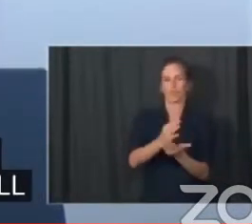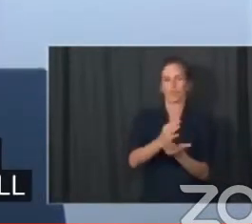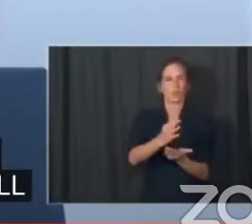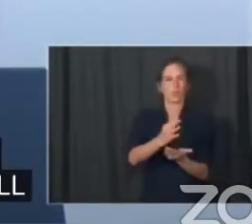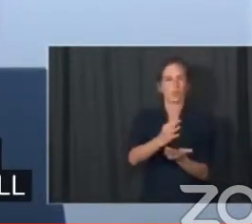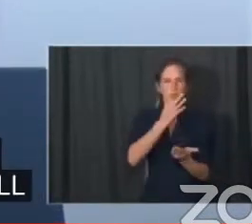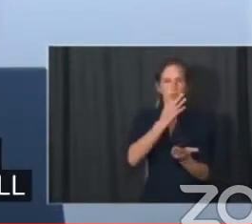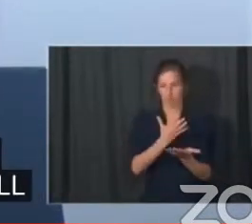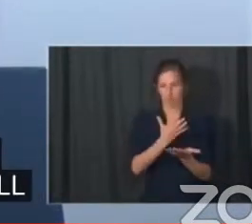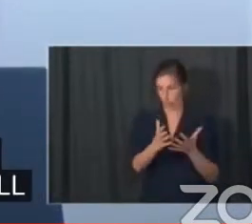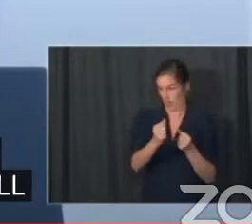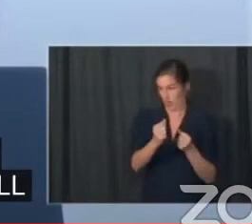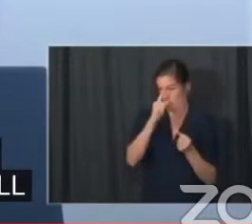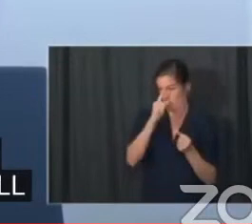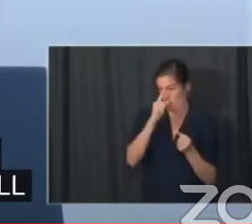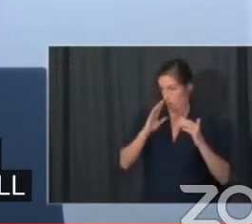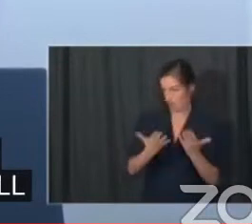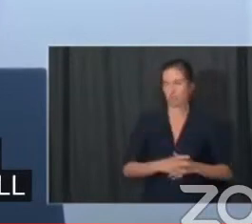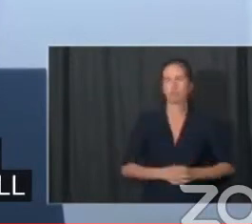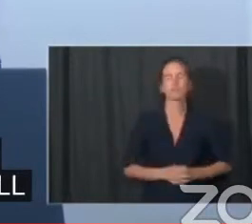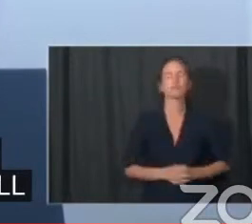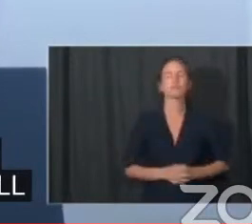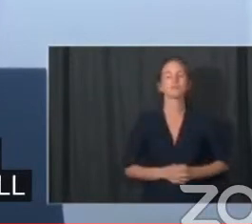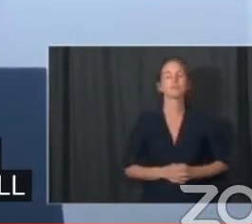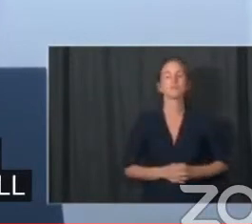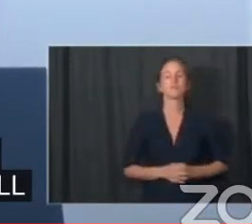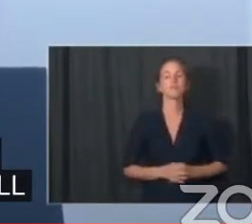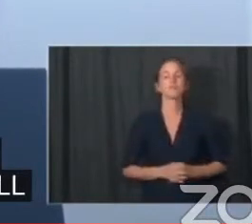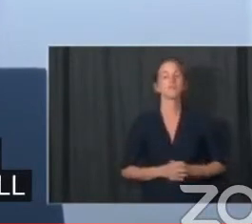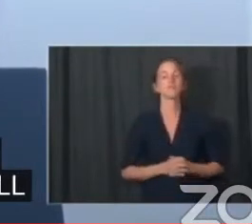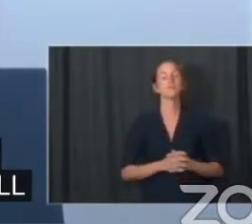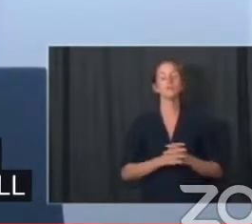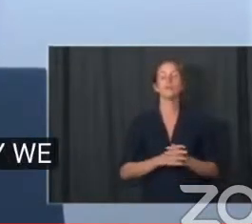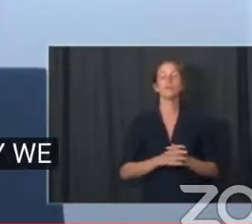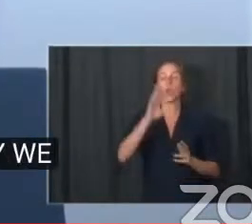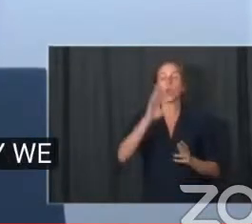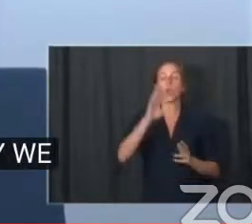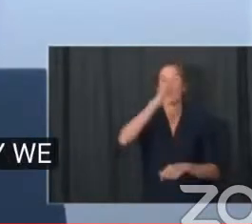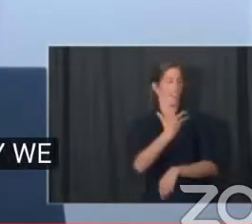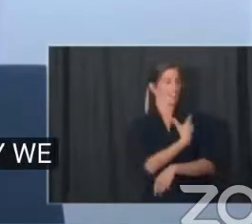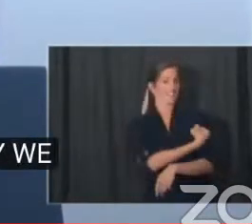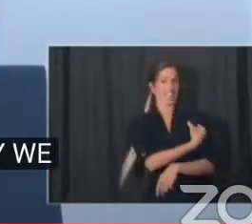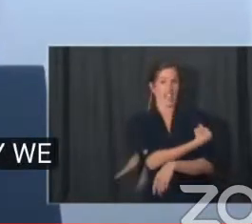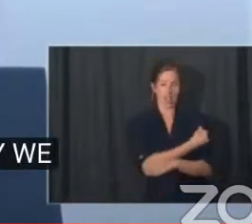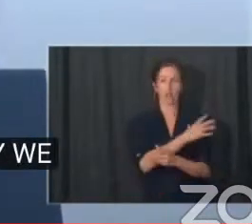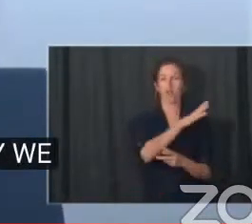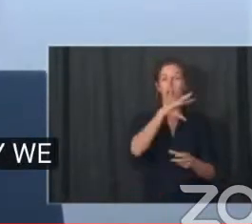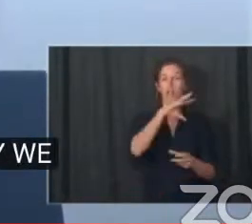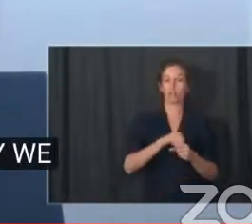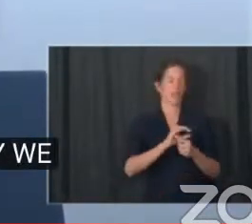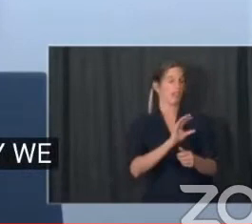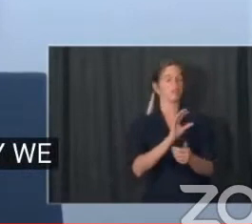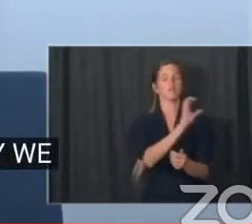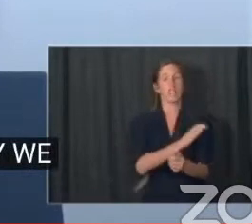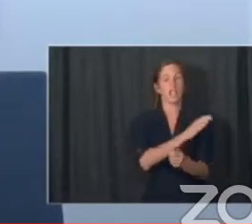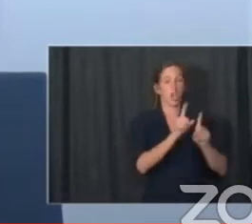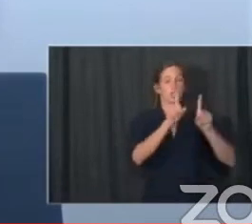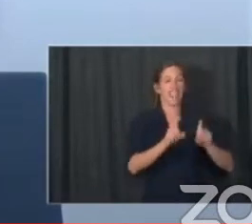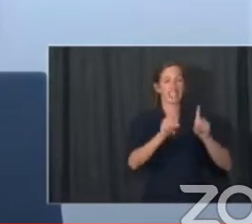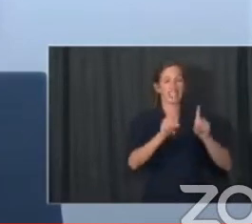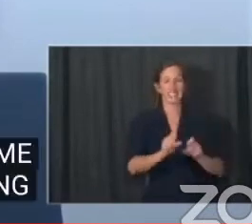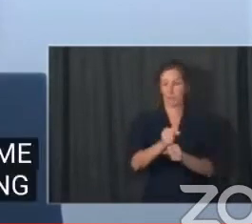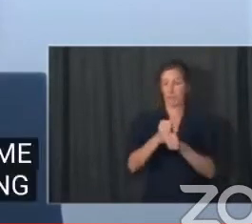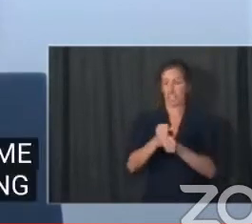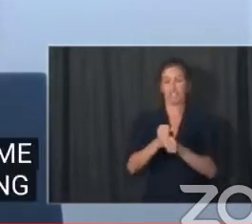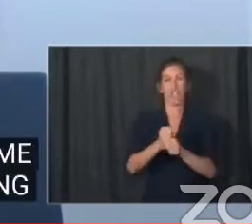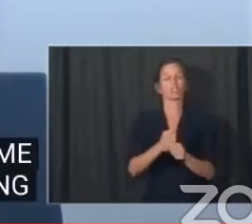La quickly, we vacuna hope. será The average development entregada y creo timeline que for the vaccine, de nuevo including clinical tests será and muy rápido. manufacturing, Eso can take esperamos. 8 to